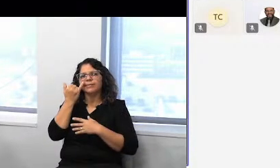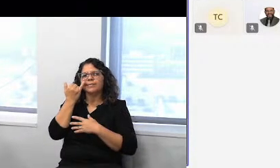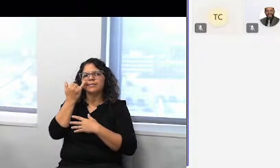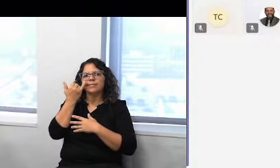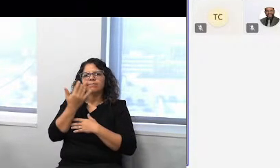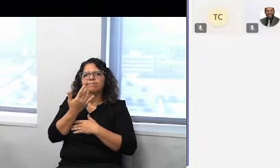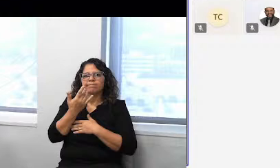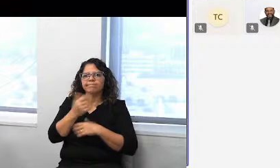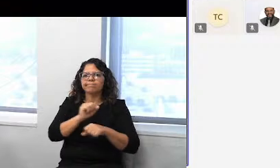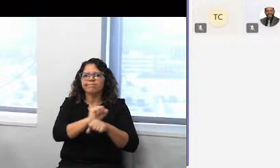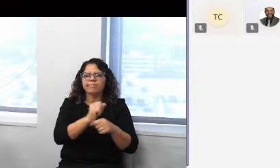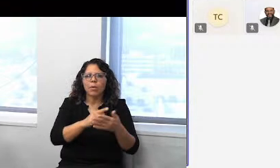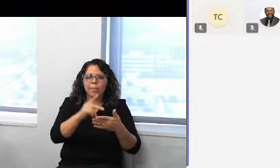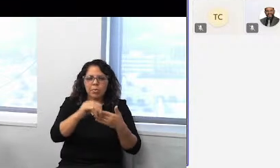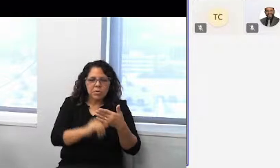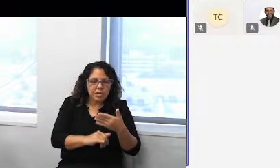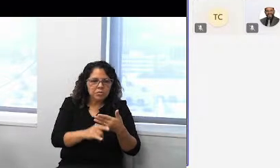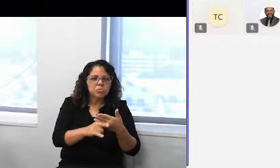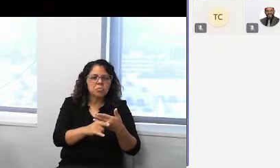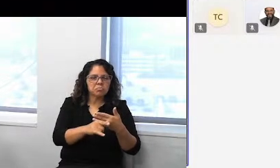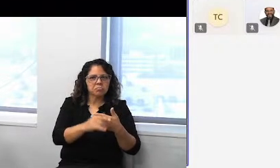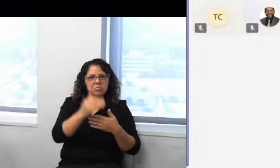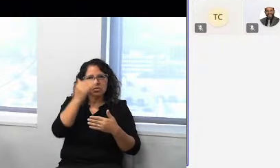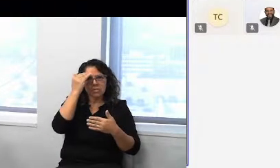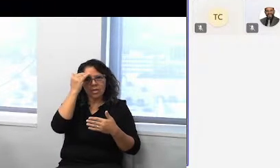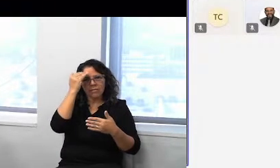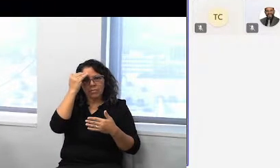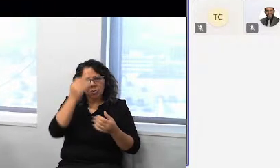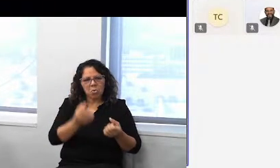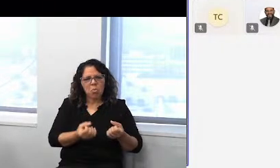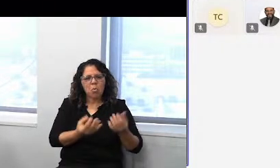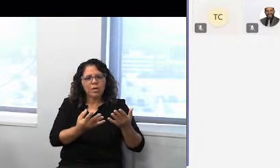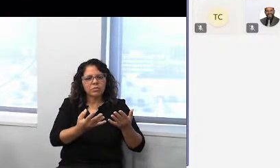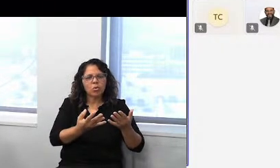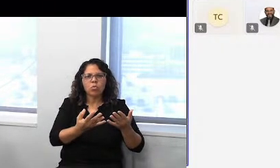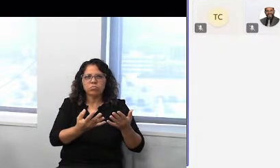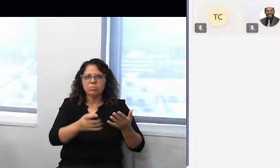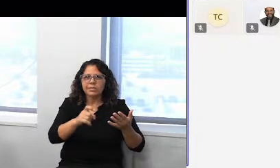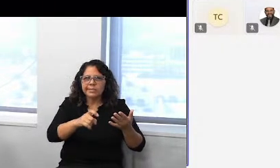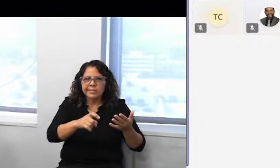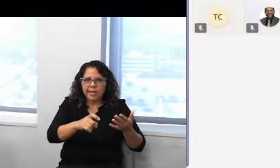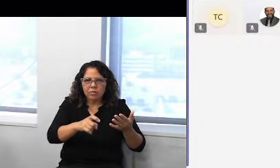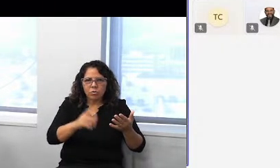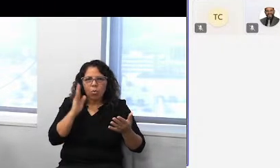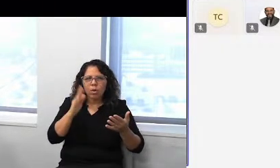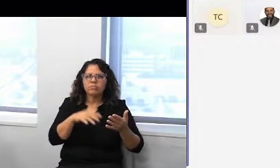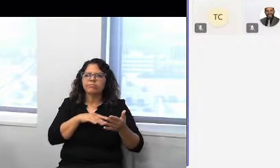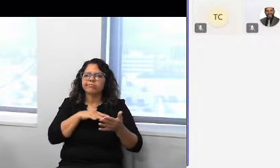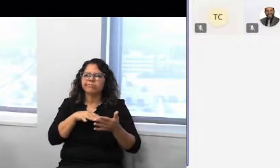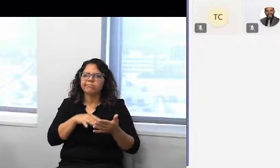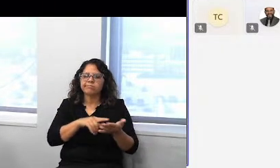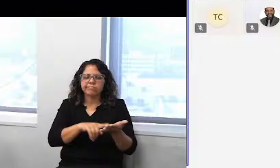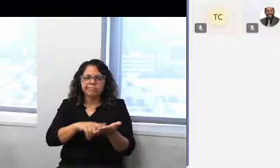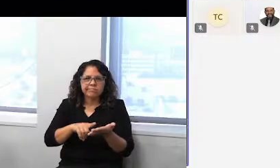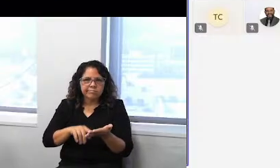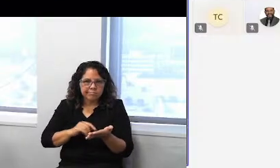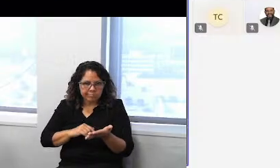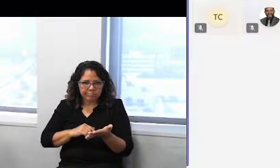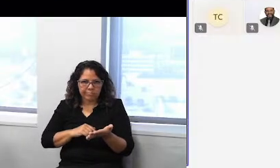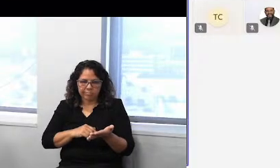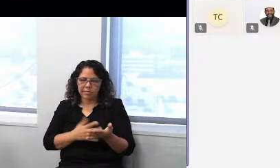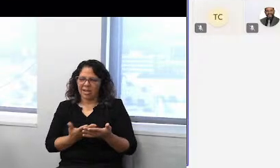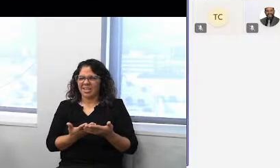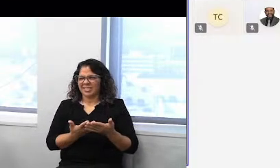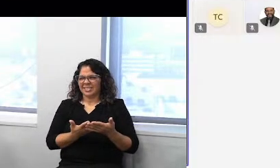additional capacity is going to be acquired, we will study it. I'm going to educate you on something very quickly, if I may. We have to be